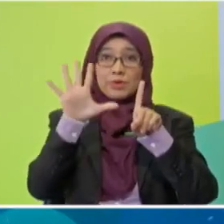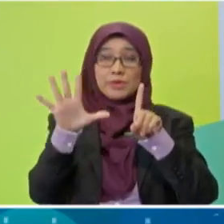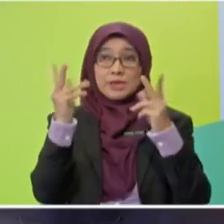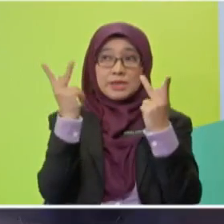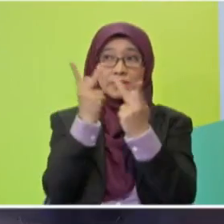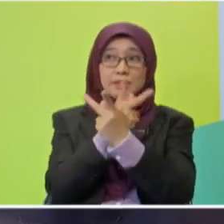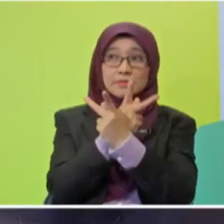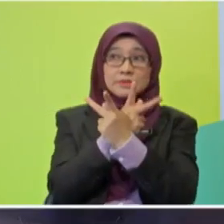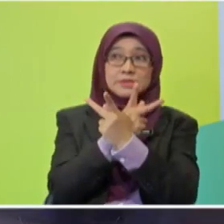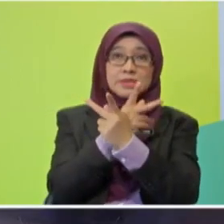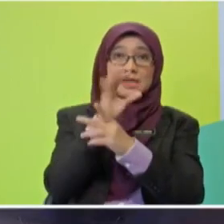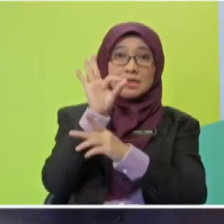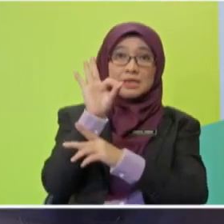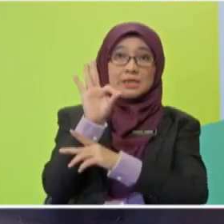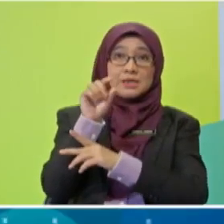9.3. Okay.